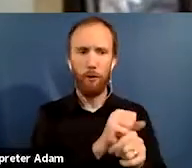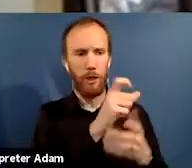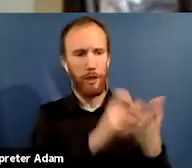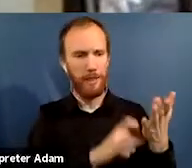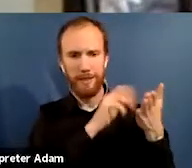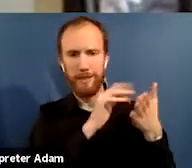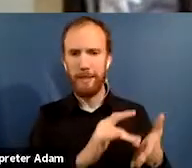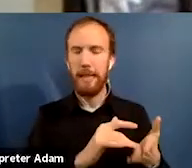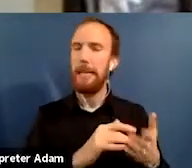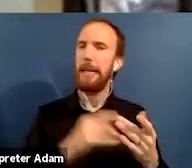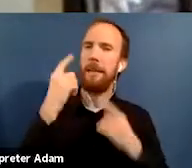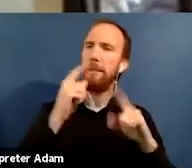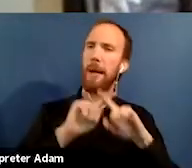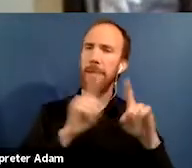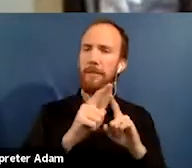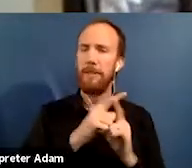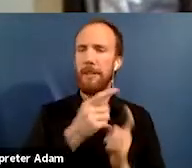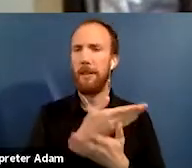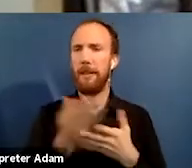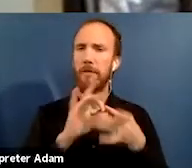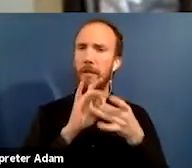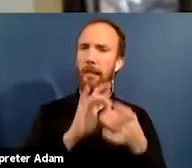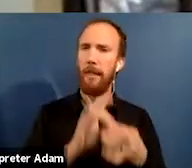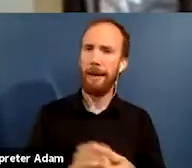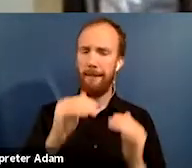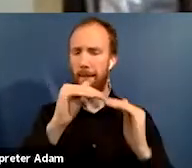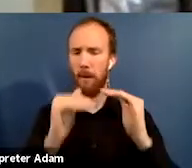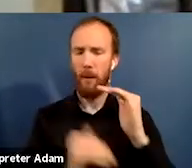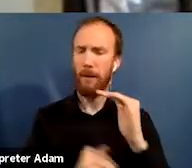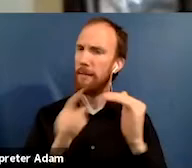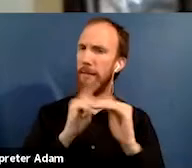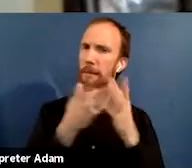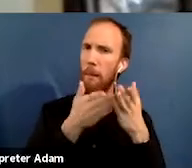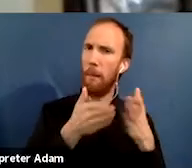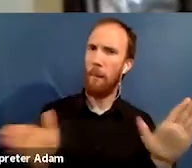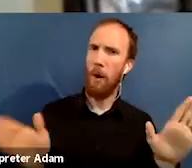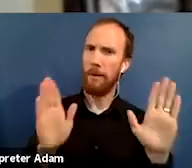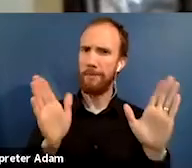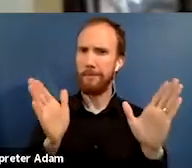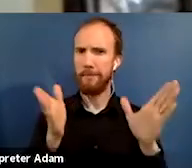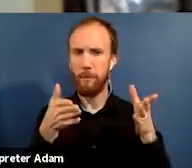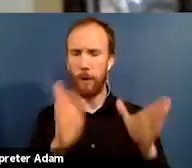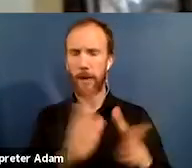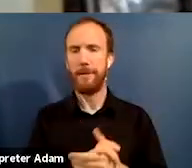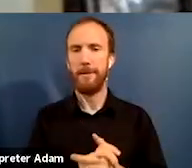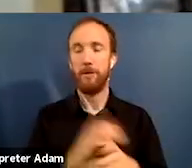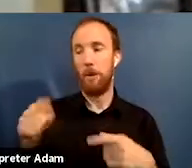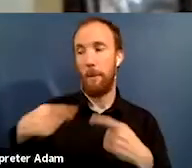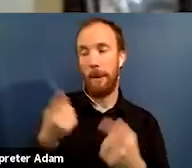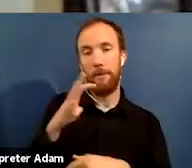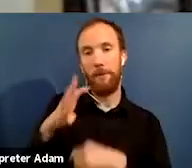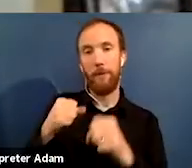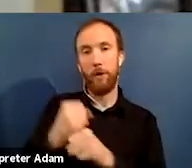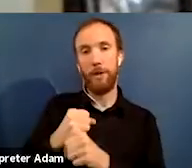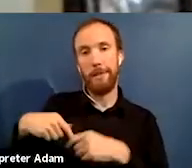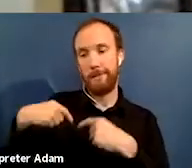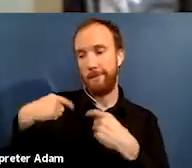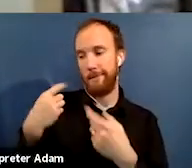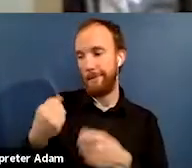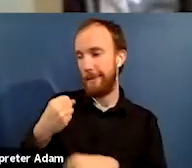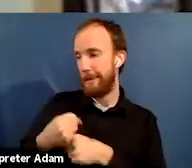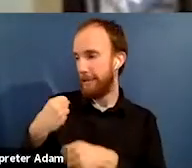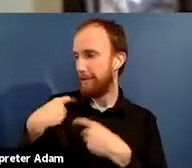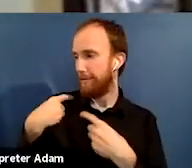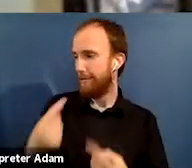about questions of inequality very, very broadly. So, over the past 40 years, scholars, for the most part, began by thinking